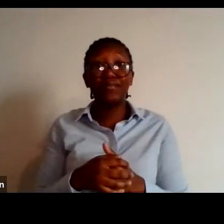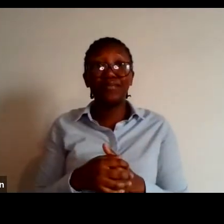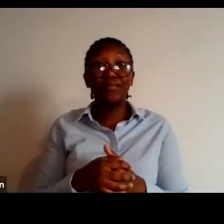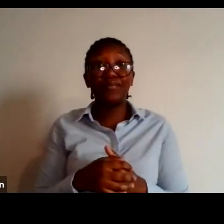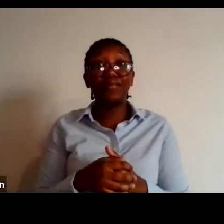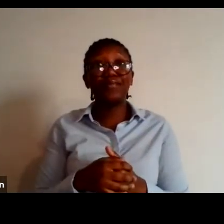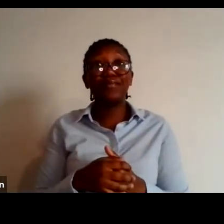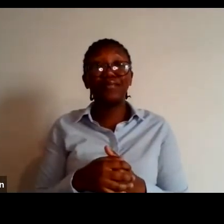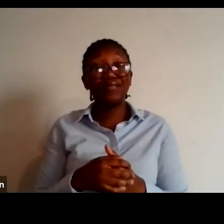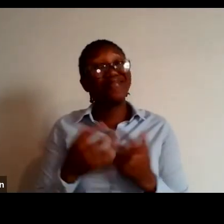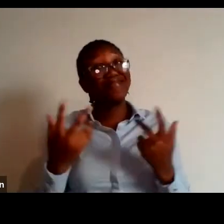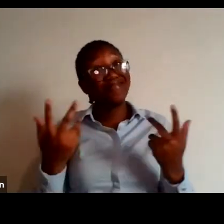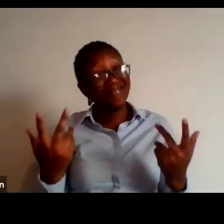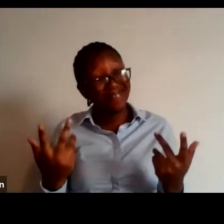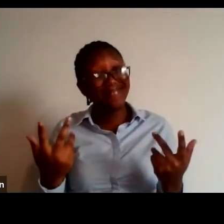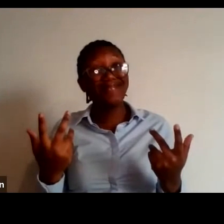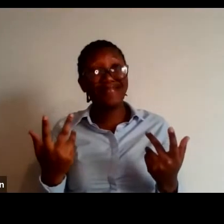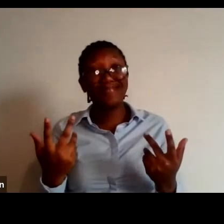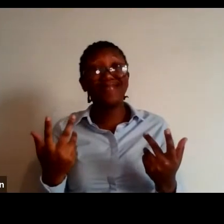And